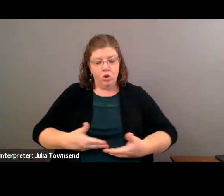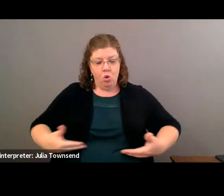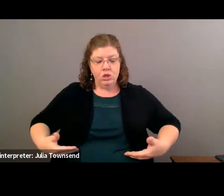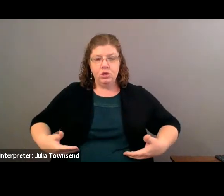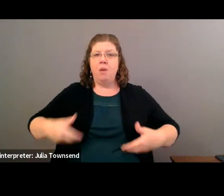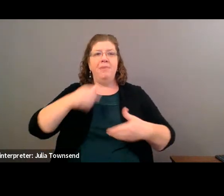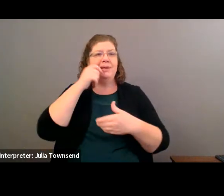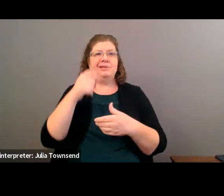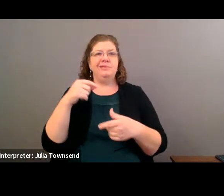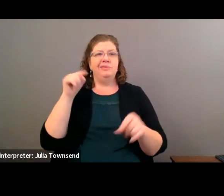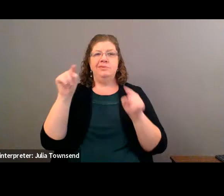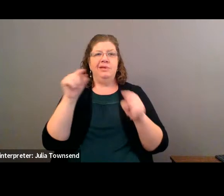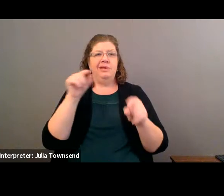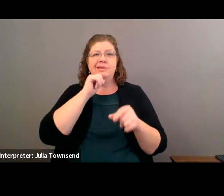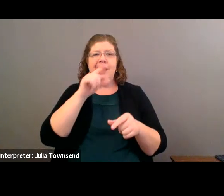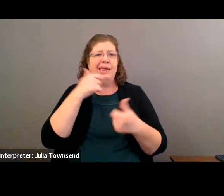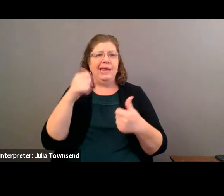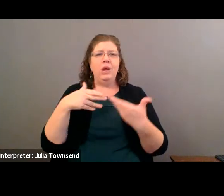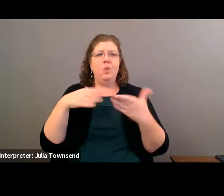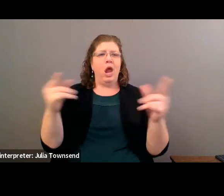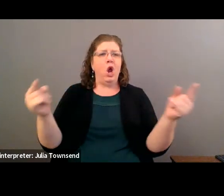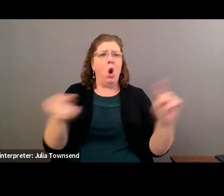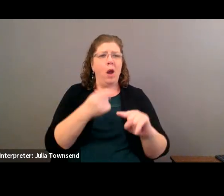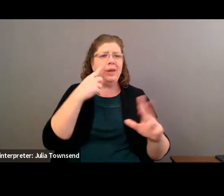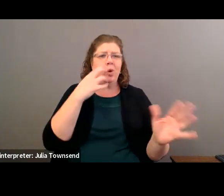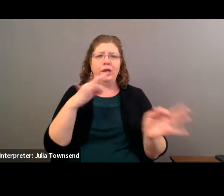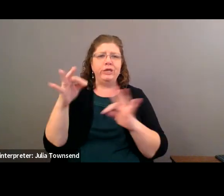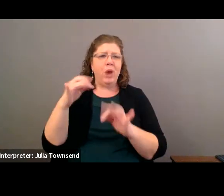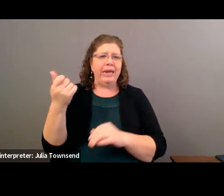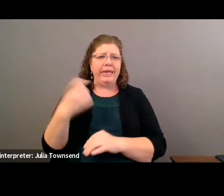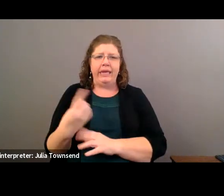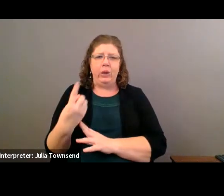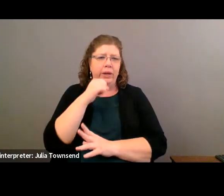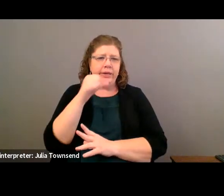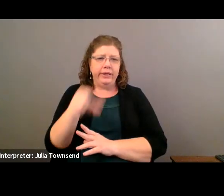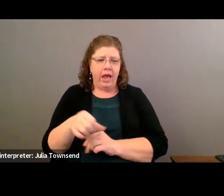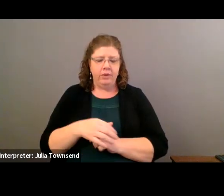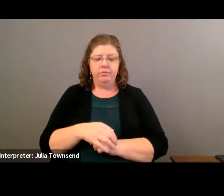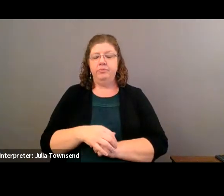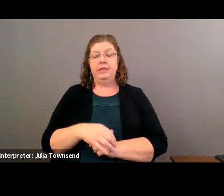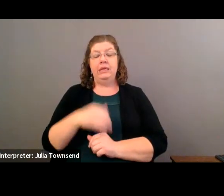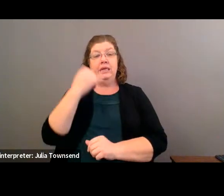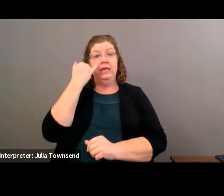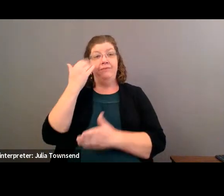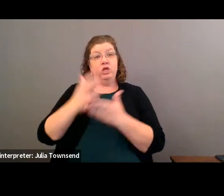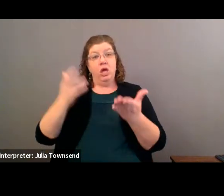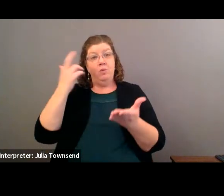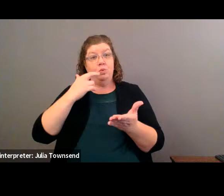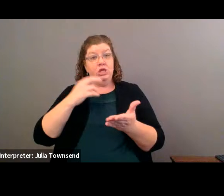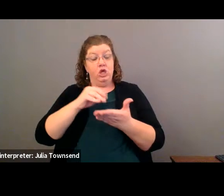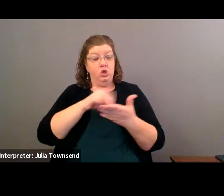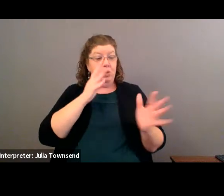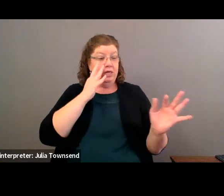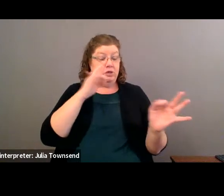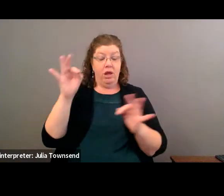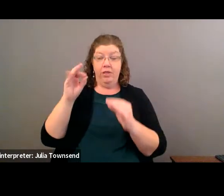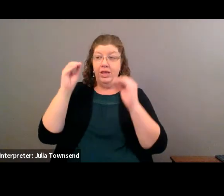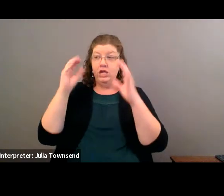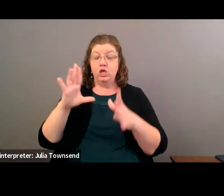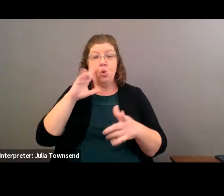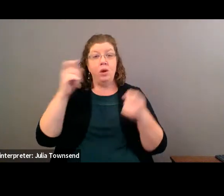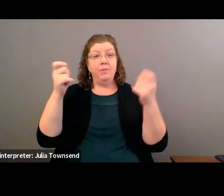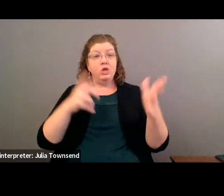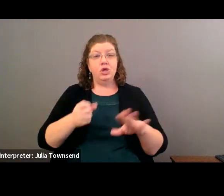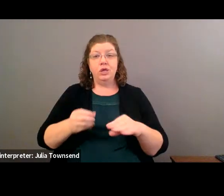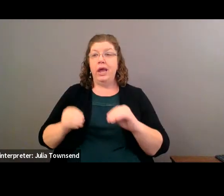bra strap nor a stomach is in any way harming or distracting anyone. If for some reason a student is distracted, the teacher or administrator can move that person to